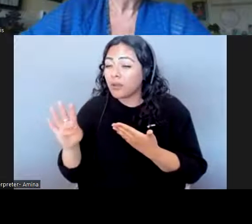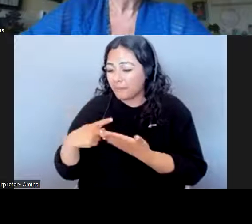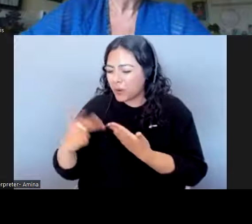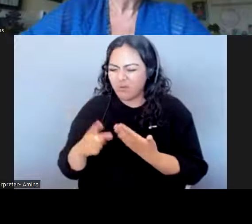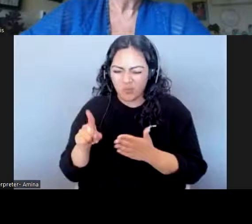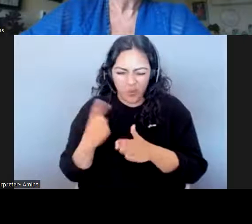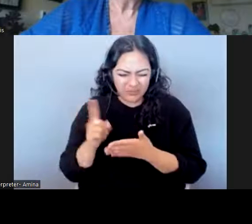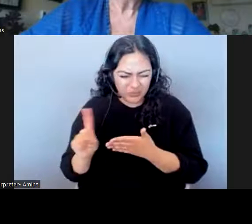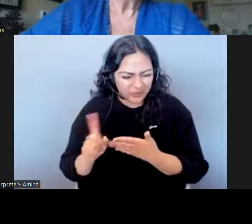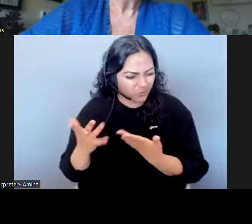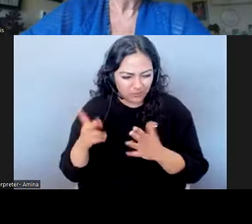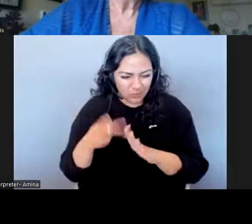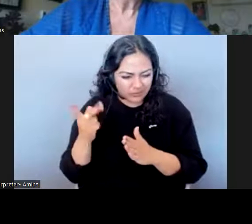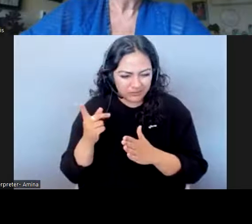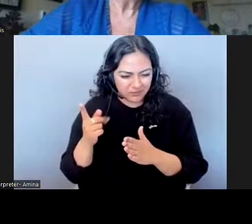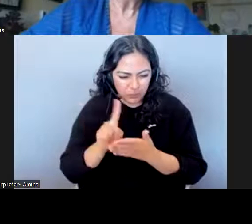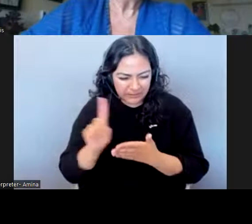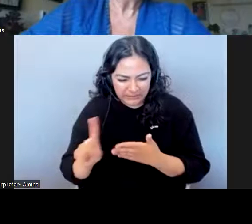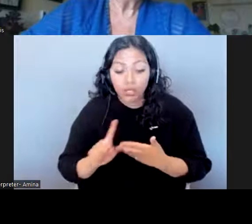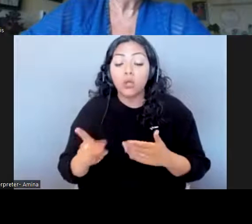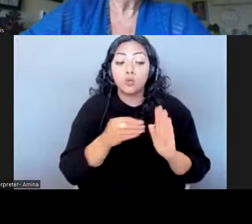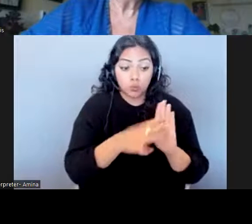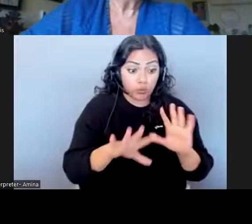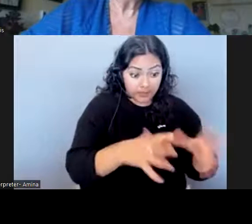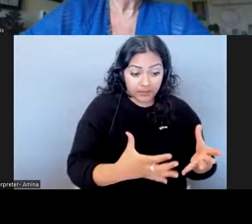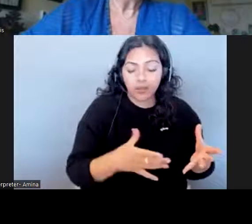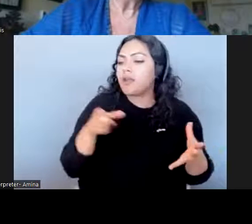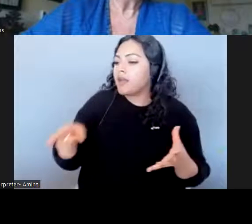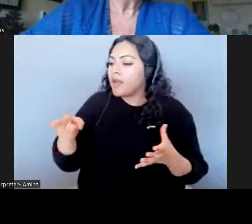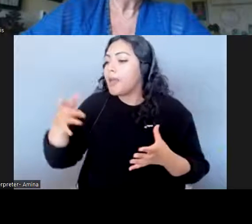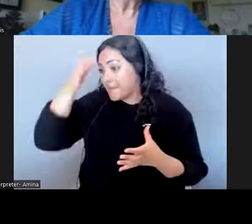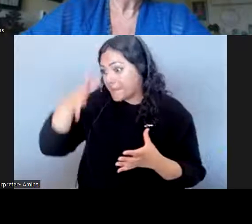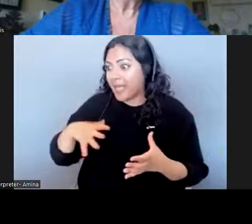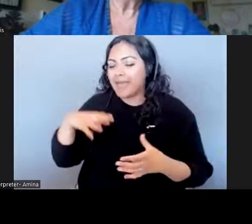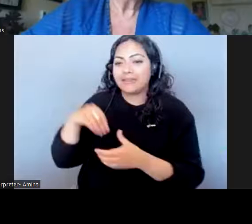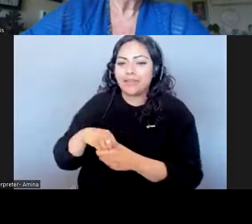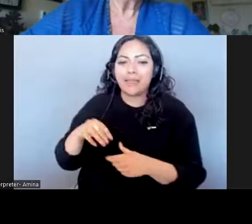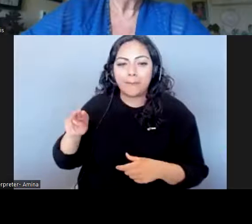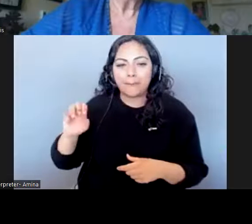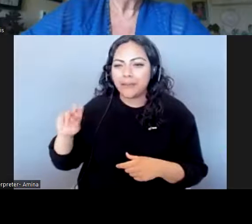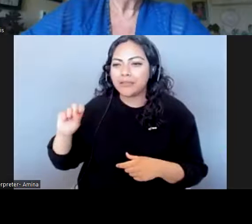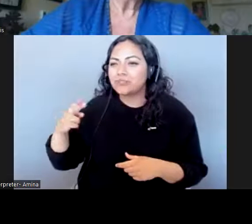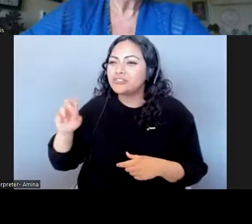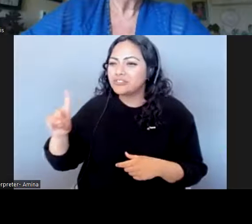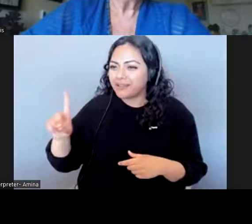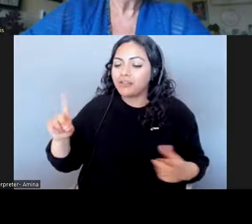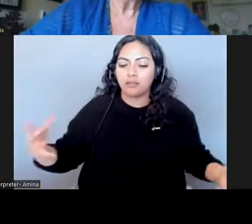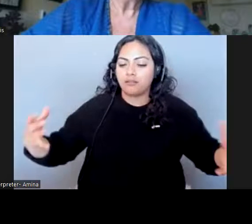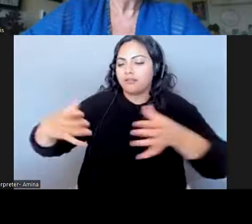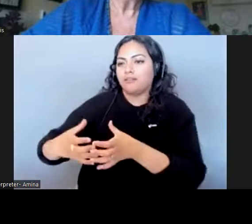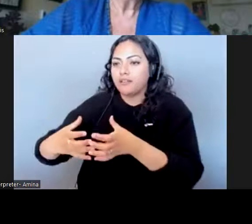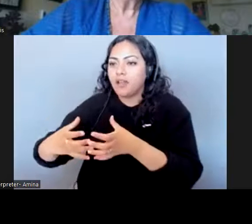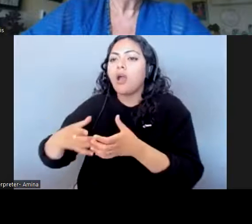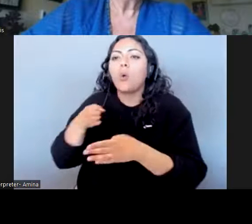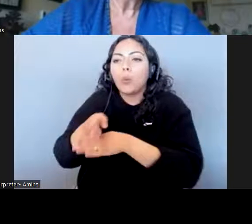remember, the students went and they were matched up with the men in the men's shed, and they did woodworking products.